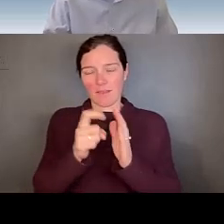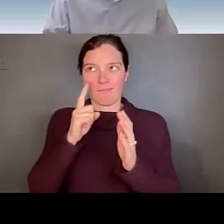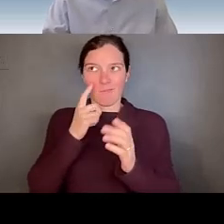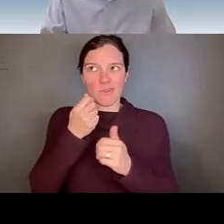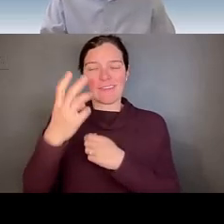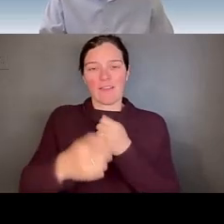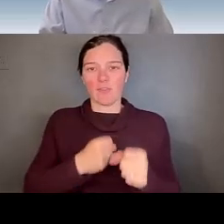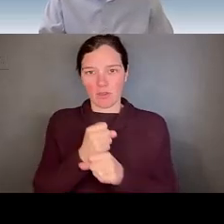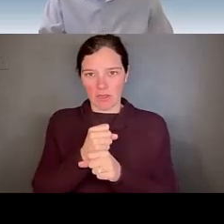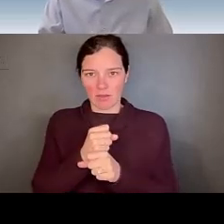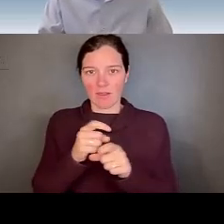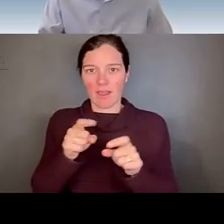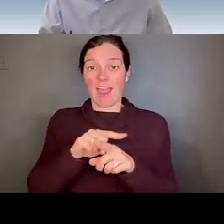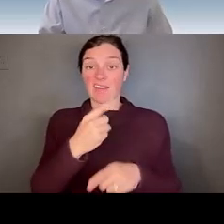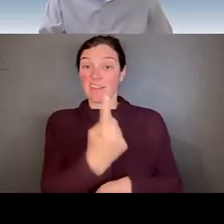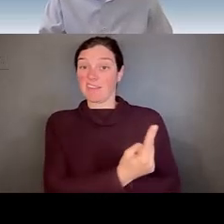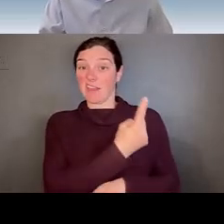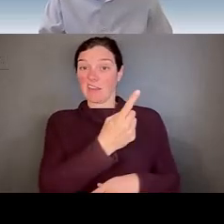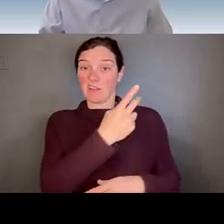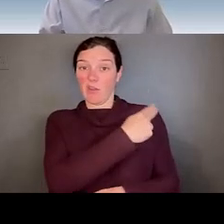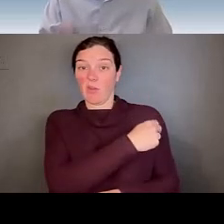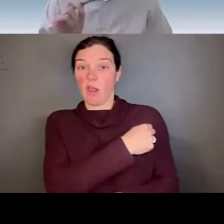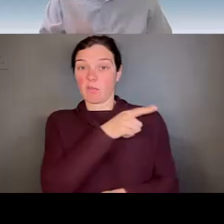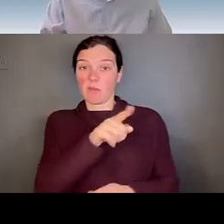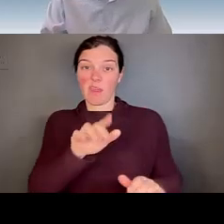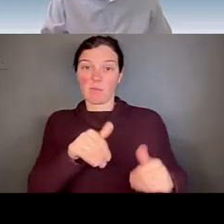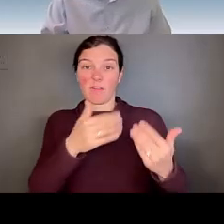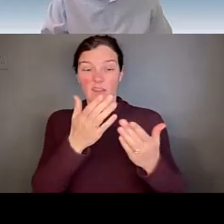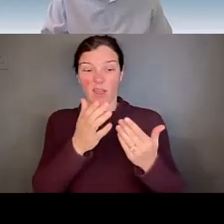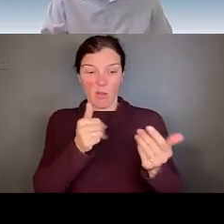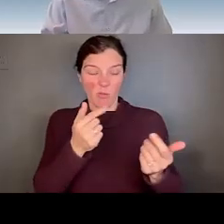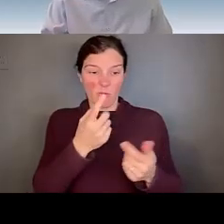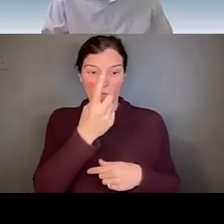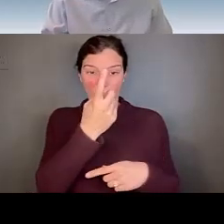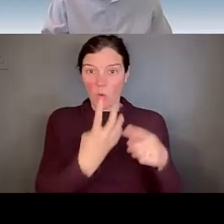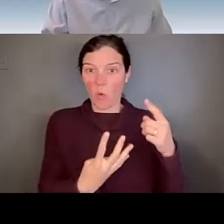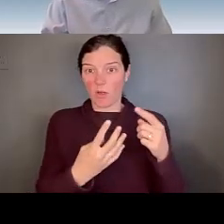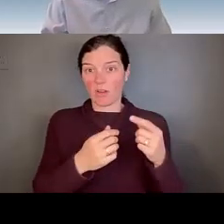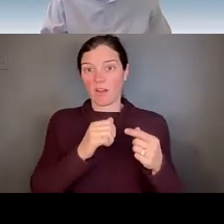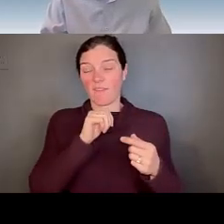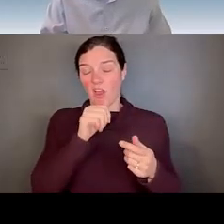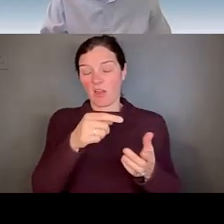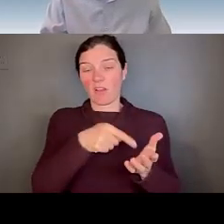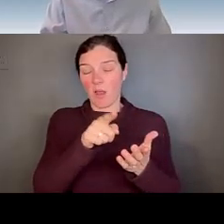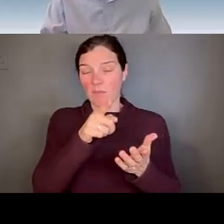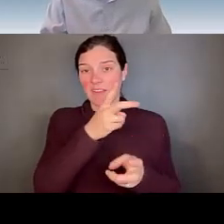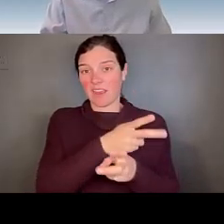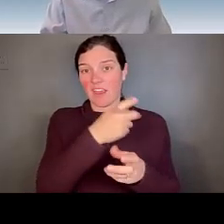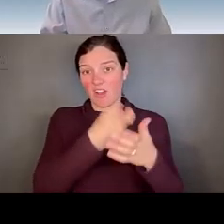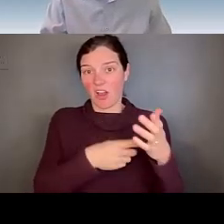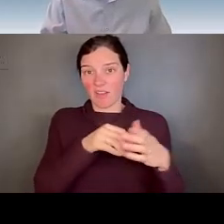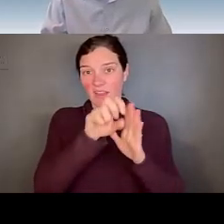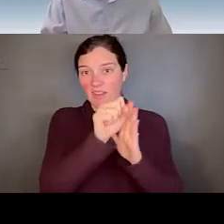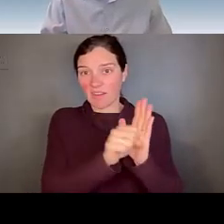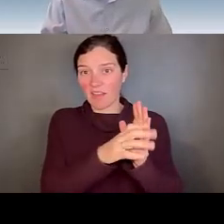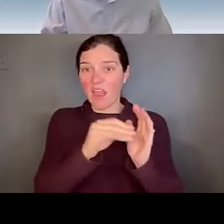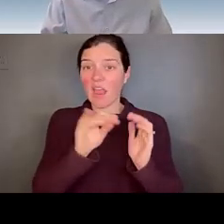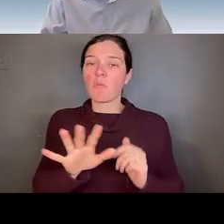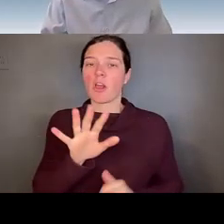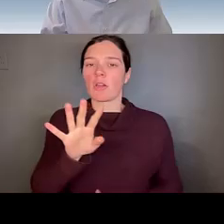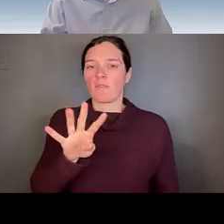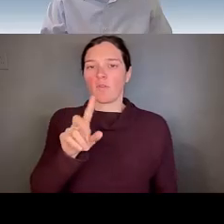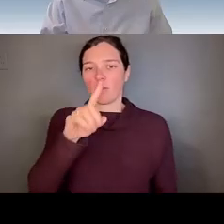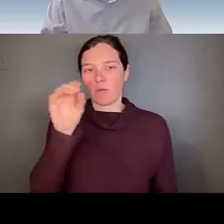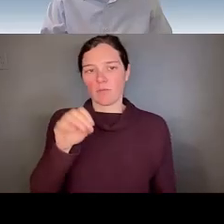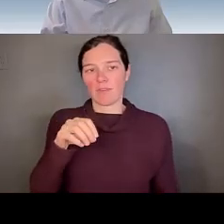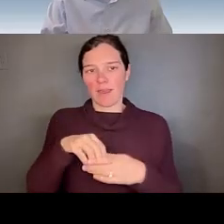years. As a standalone hospital, Denver Health provides almost a quarter of uncompensated care costs in the state and approximately 41% in